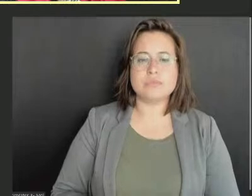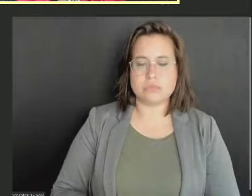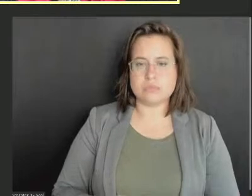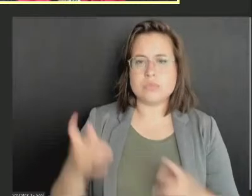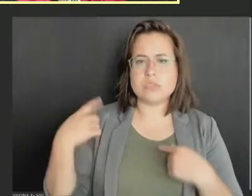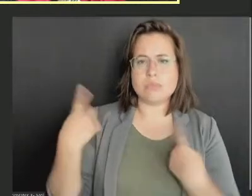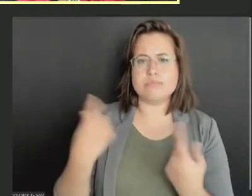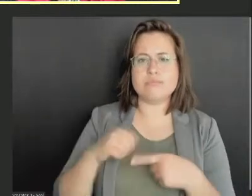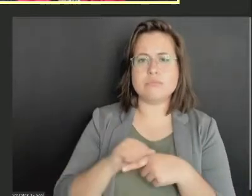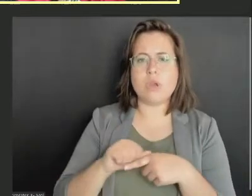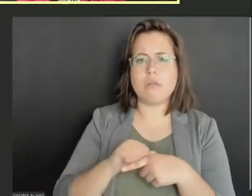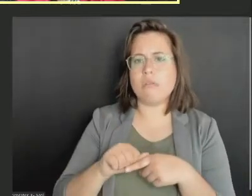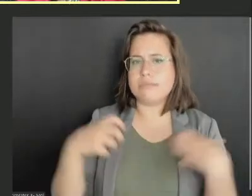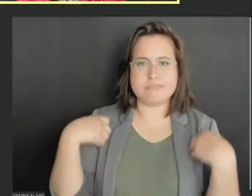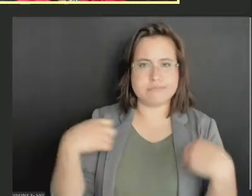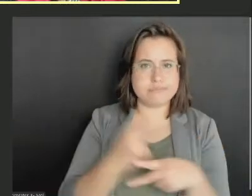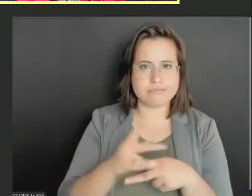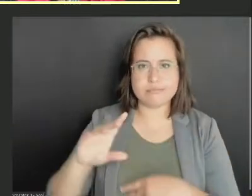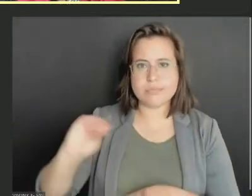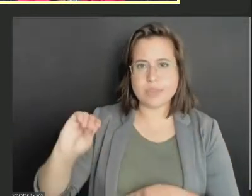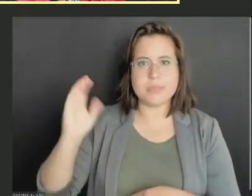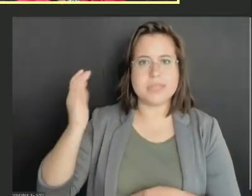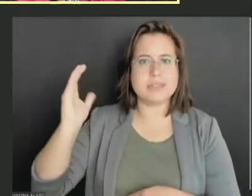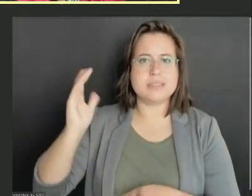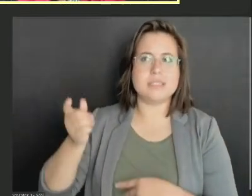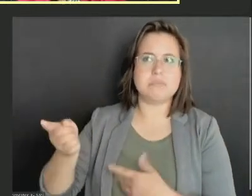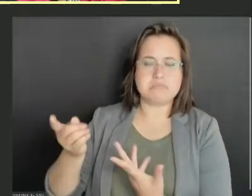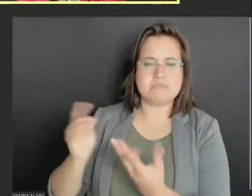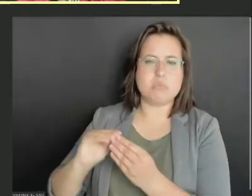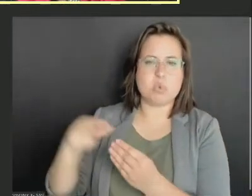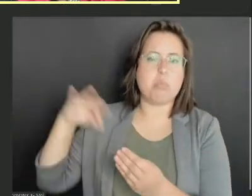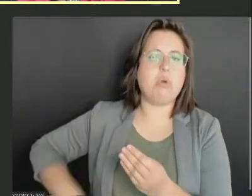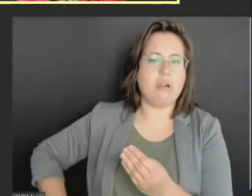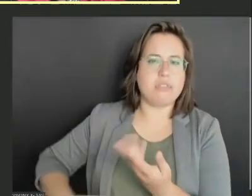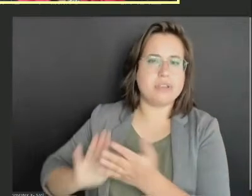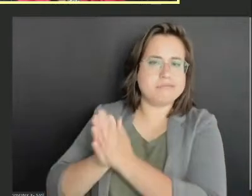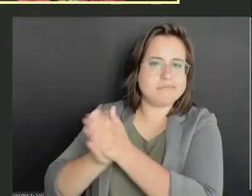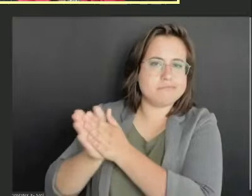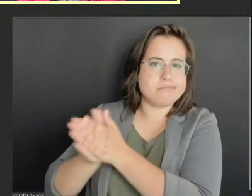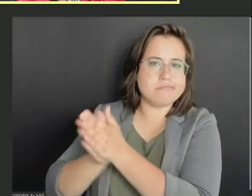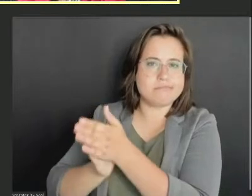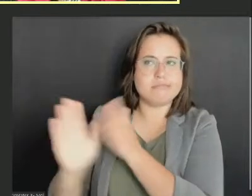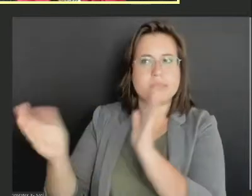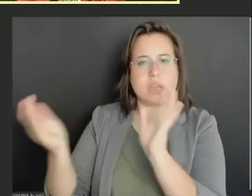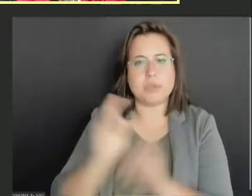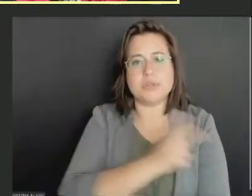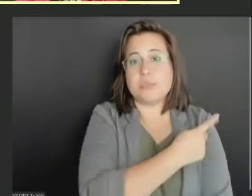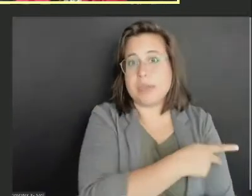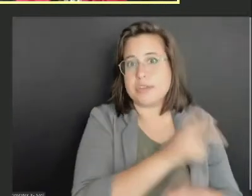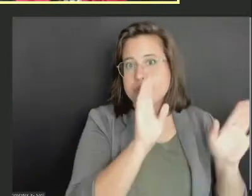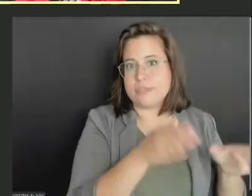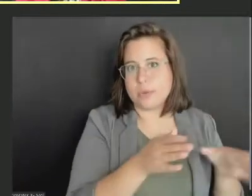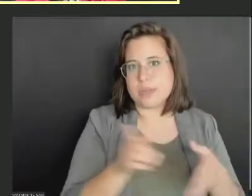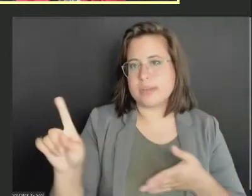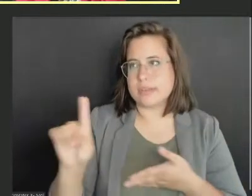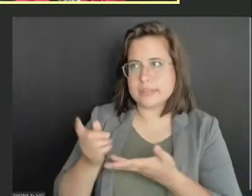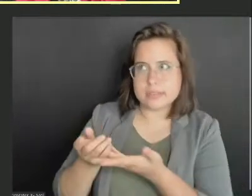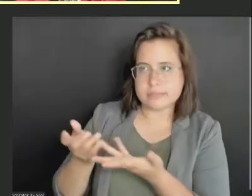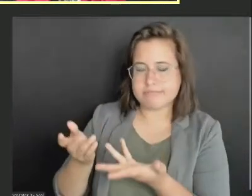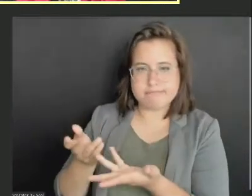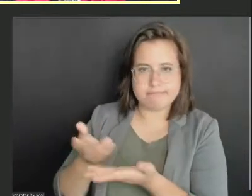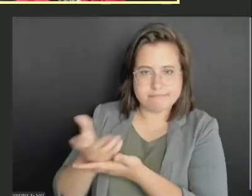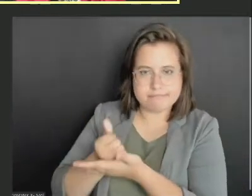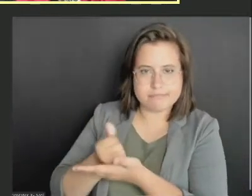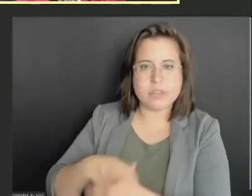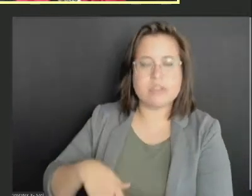healthcare companies, who appear to be more profit-driven than patient-focused, through their closures,